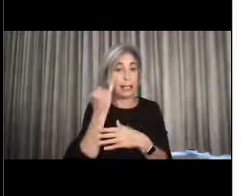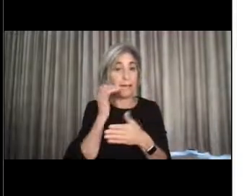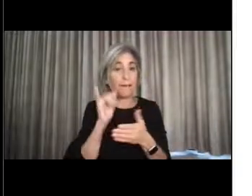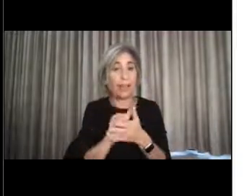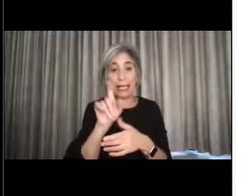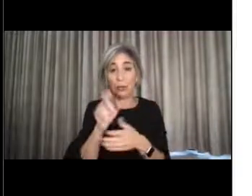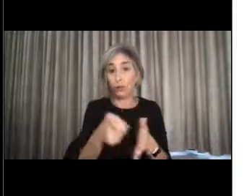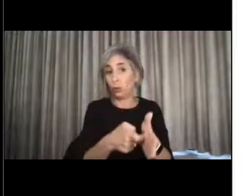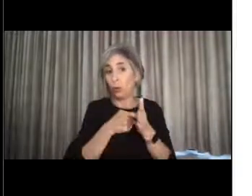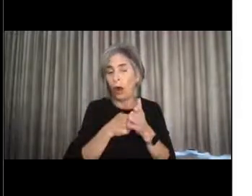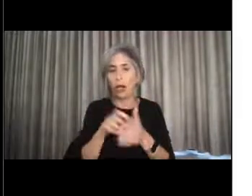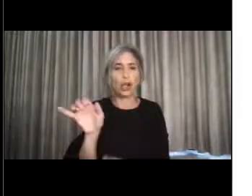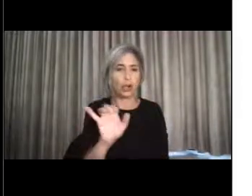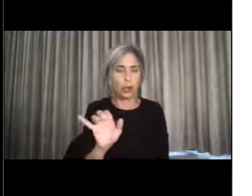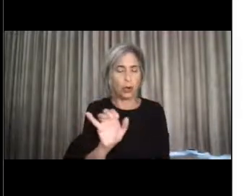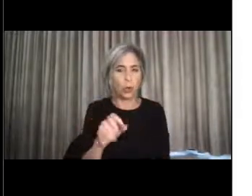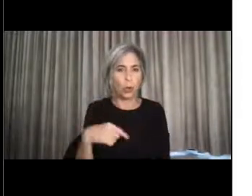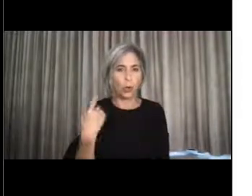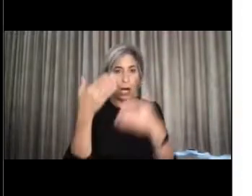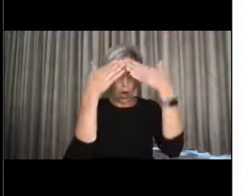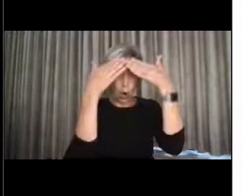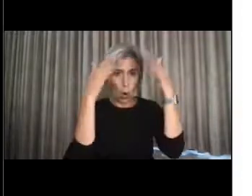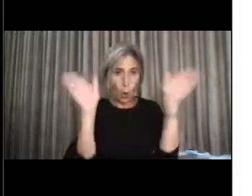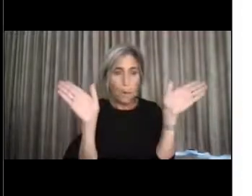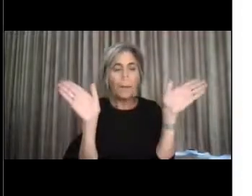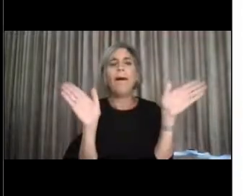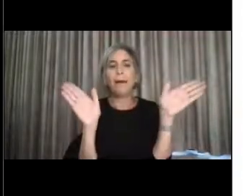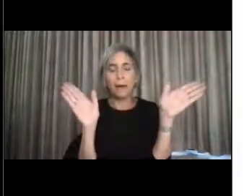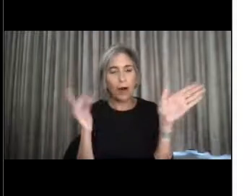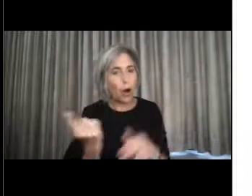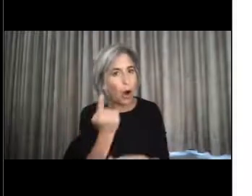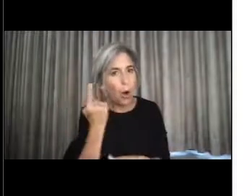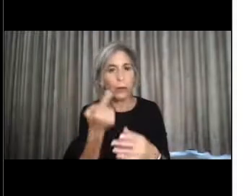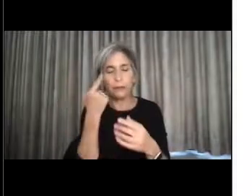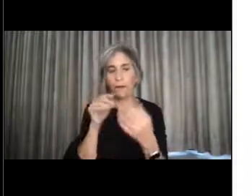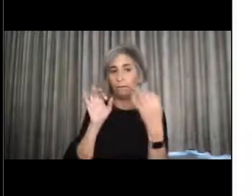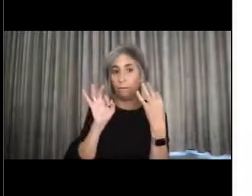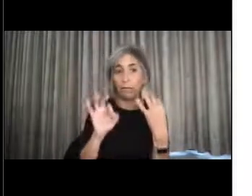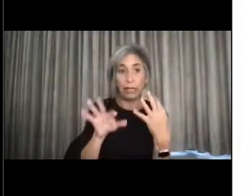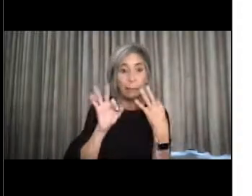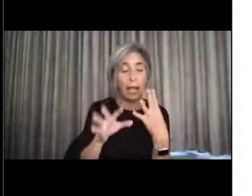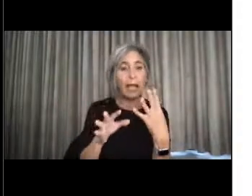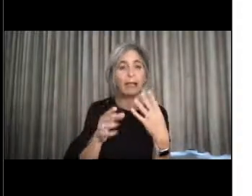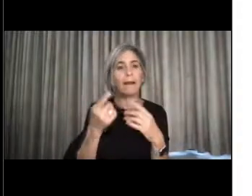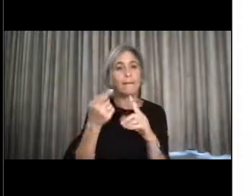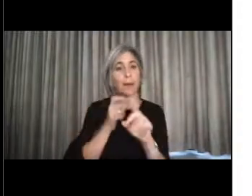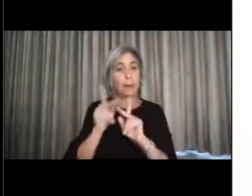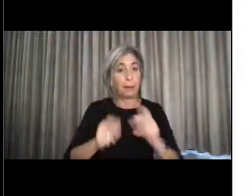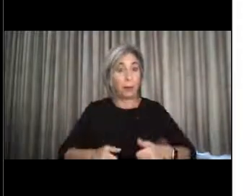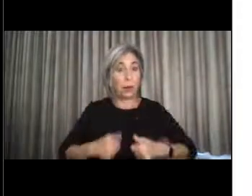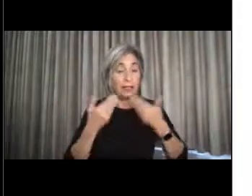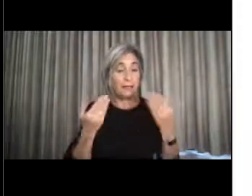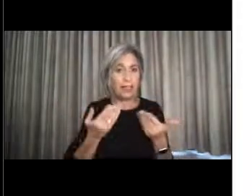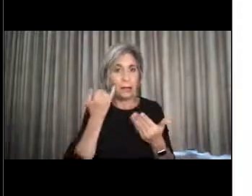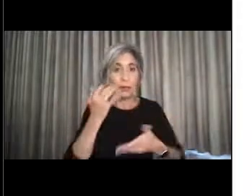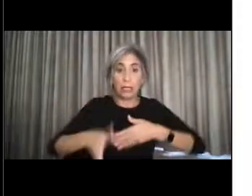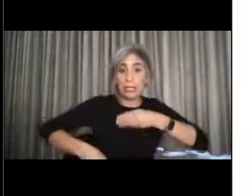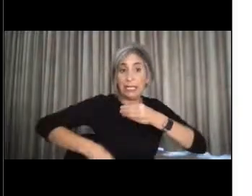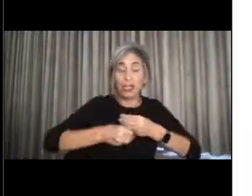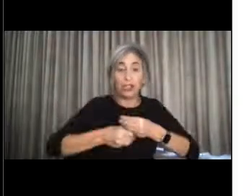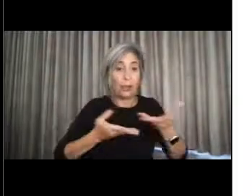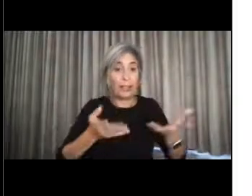well. We're always open to feedback and input from our residents. If there's anything else that we're